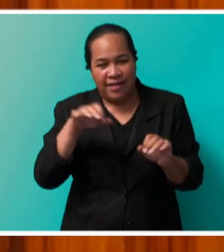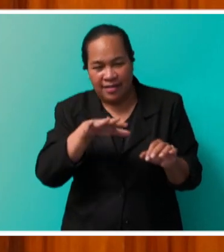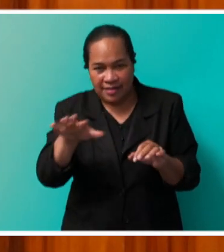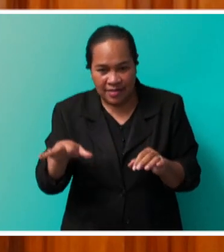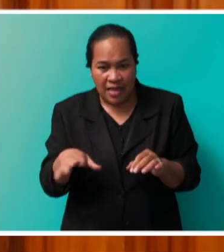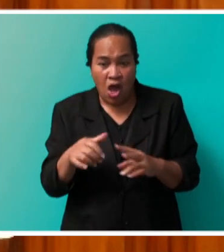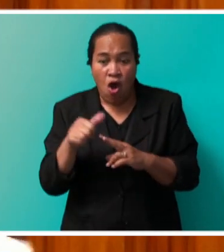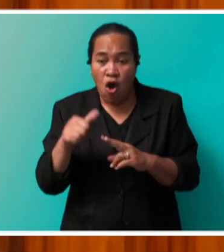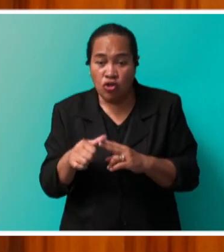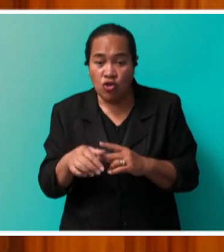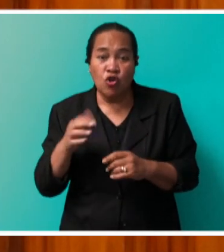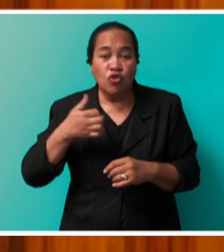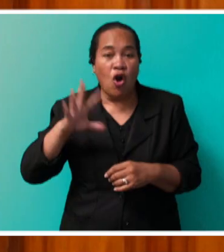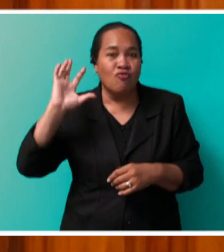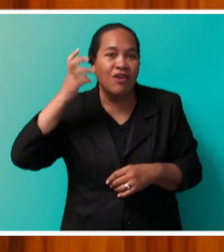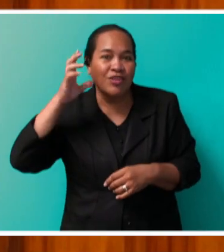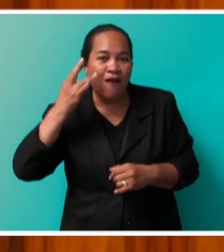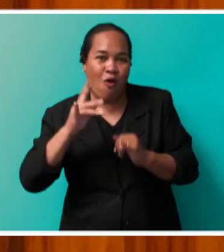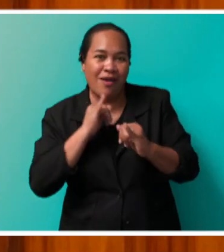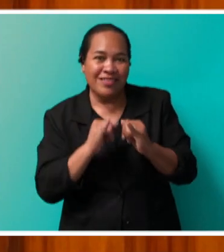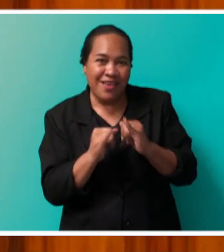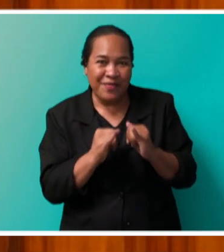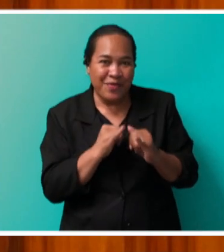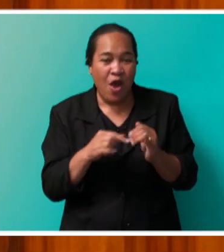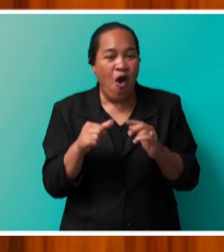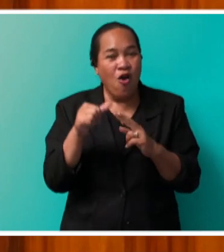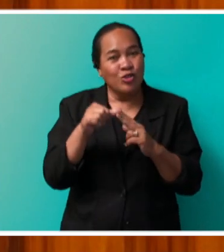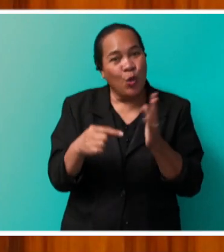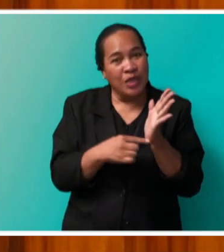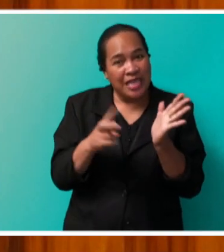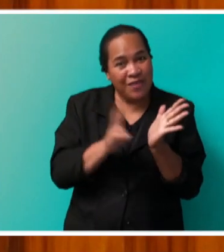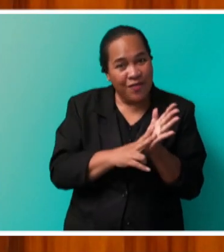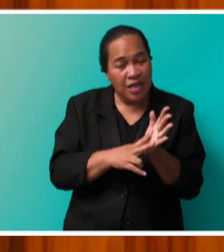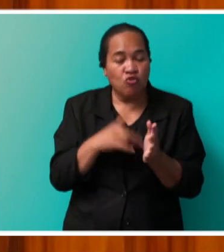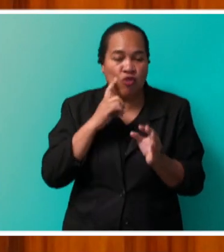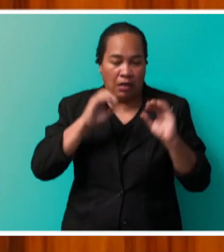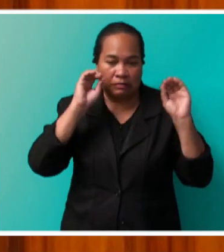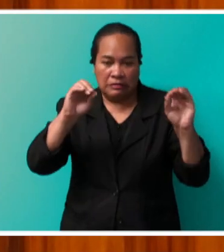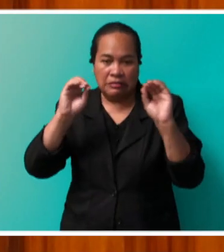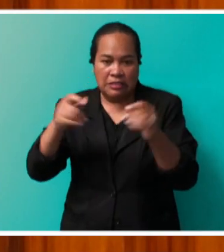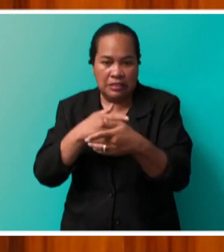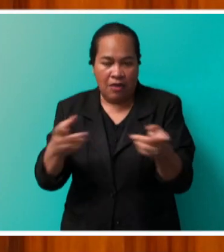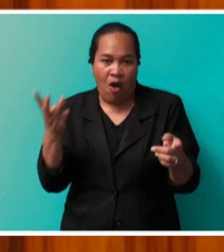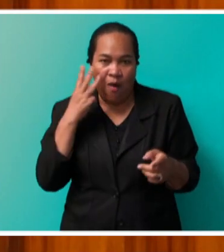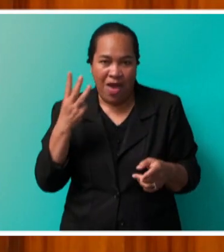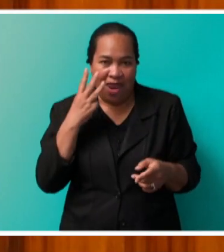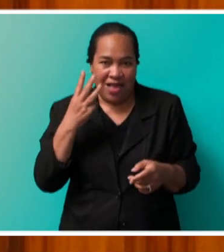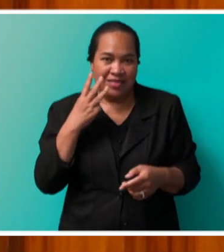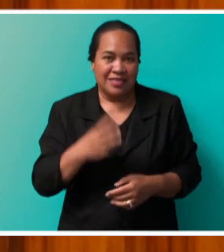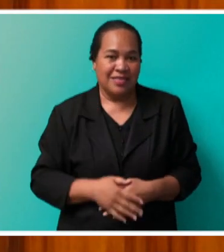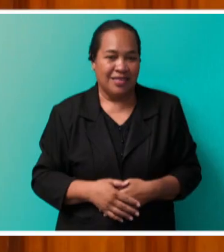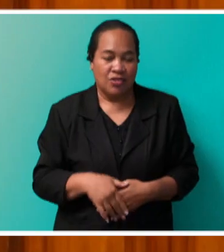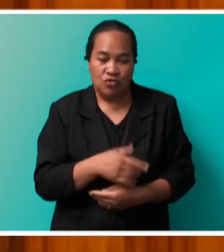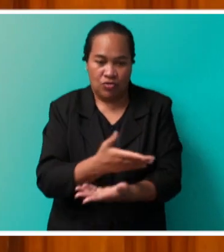radio talkback shows and the Nai Katalau TV program to educate and to raise awareness to